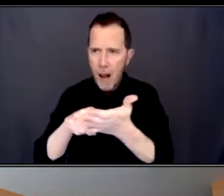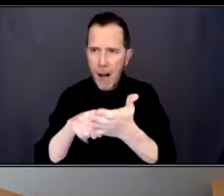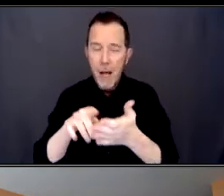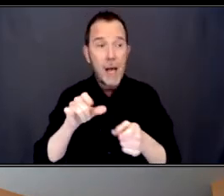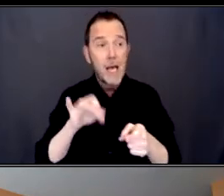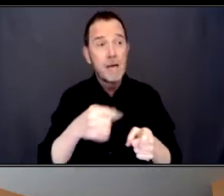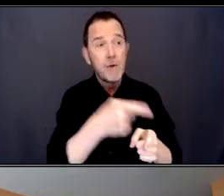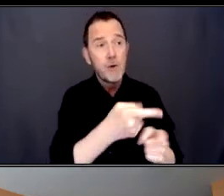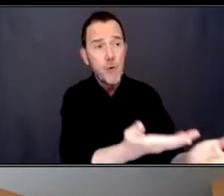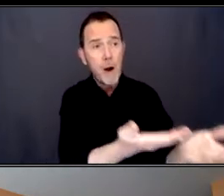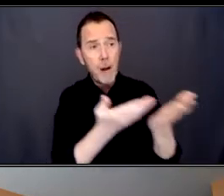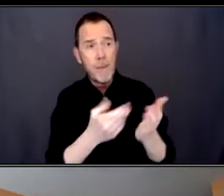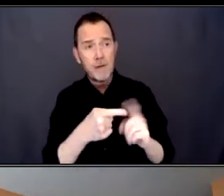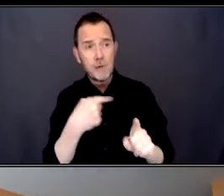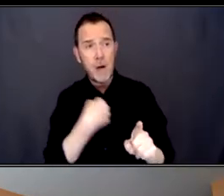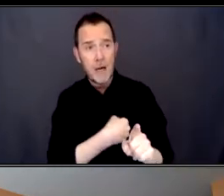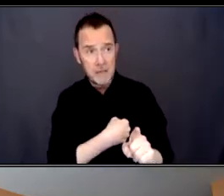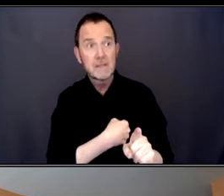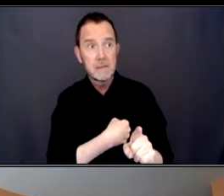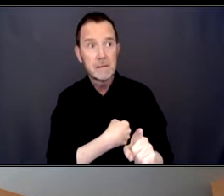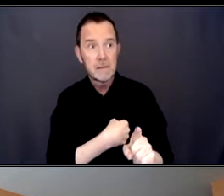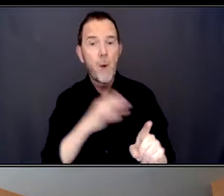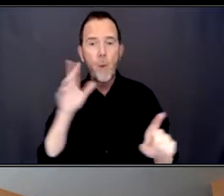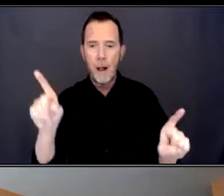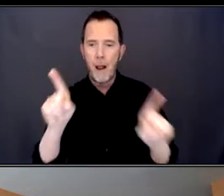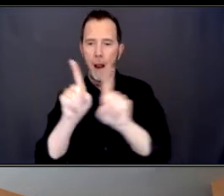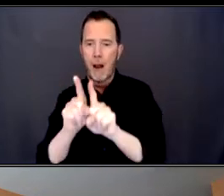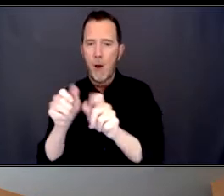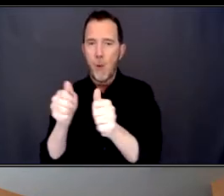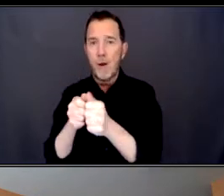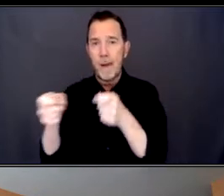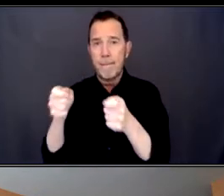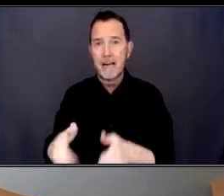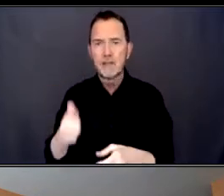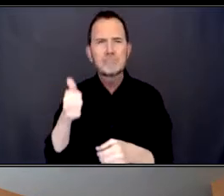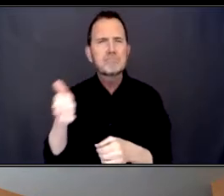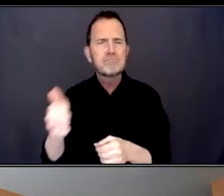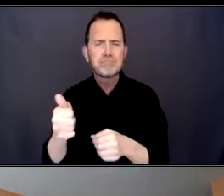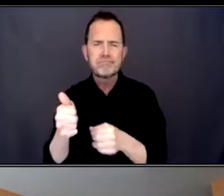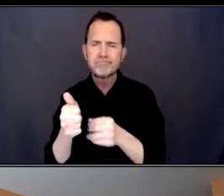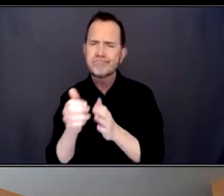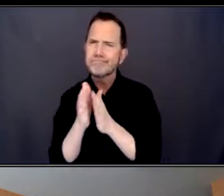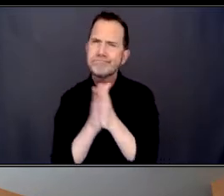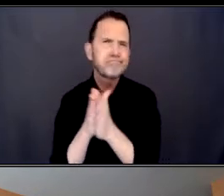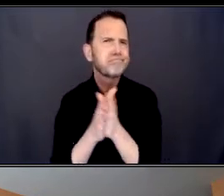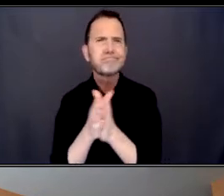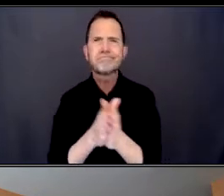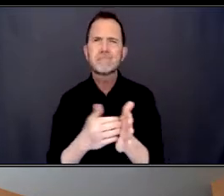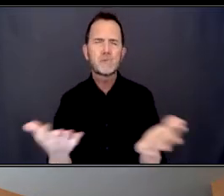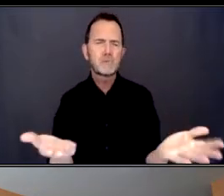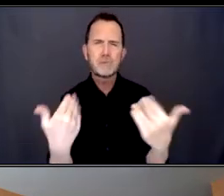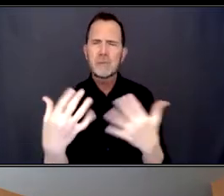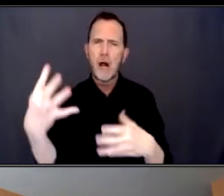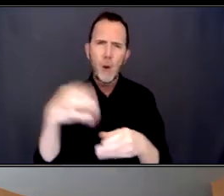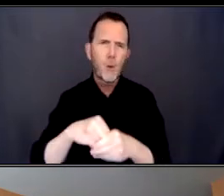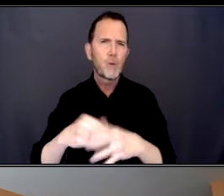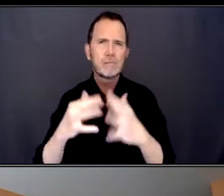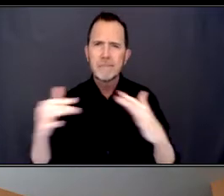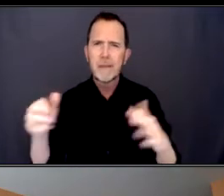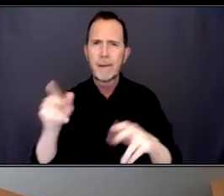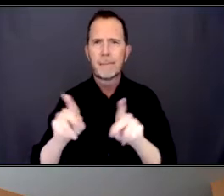us is going to be paired with a manager who is passionate about inclusion, all kinds of inclusion. And at